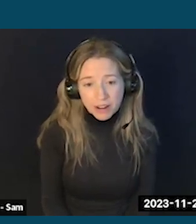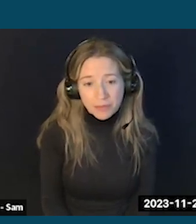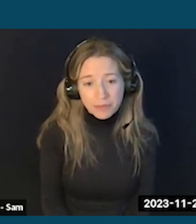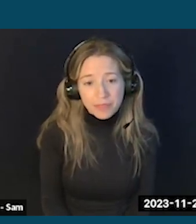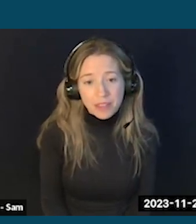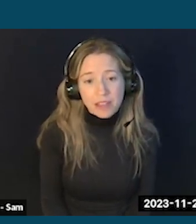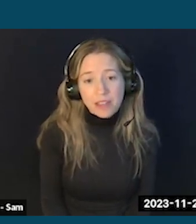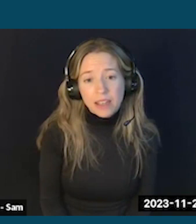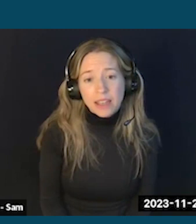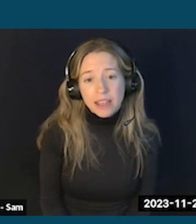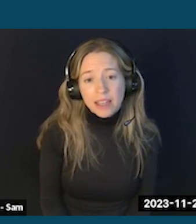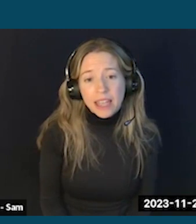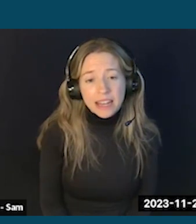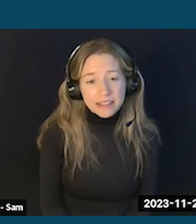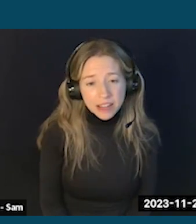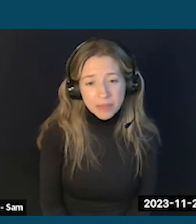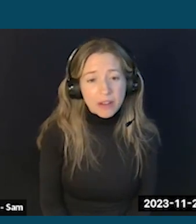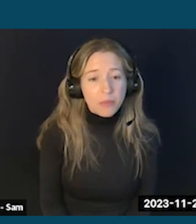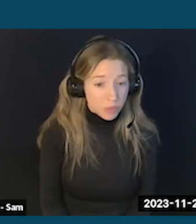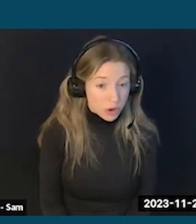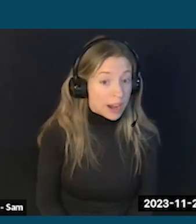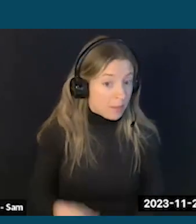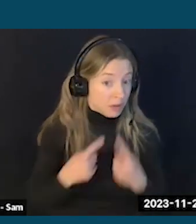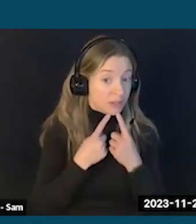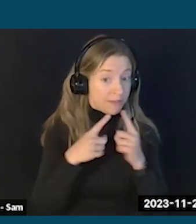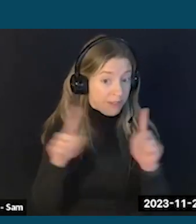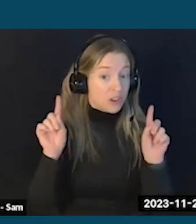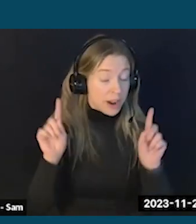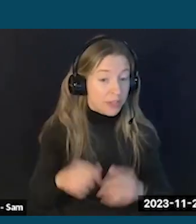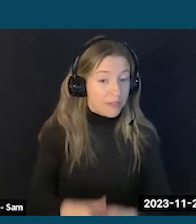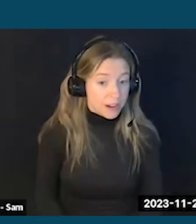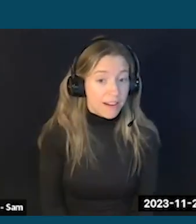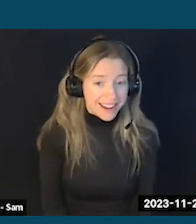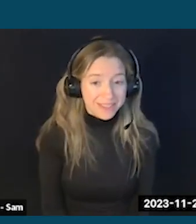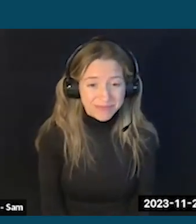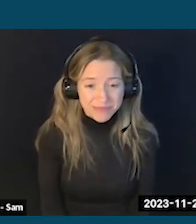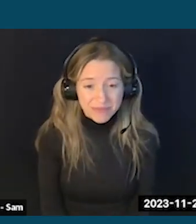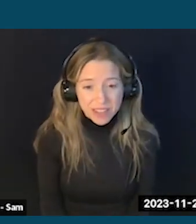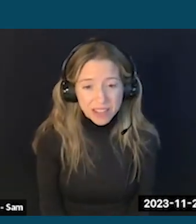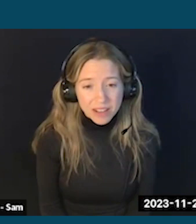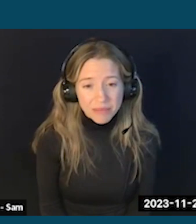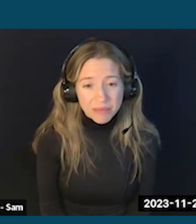medical care. It ended up that we were able to figure out the VRI,